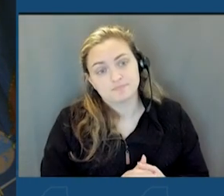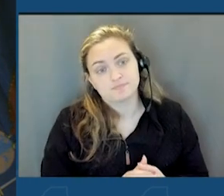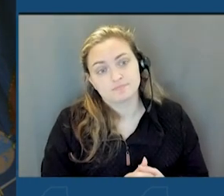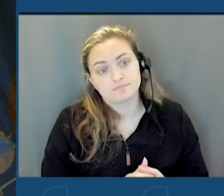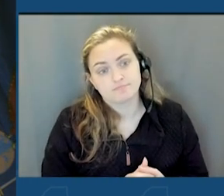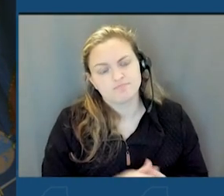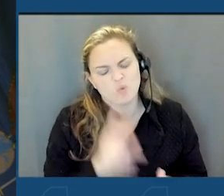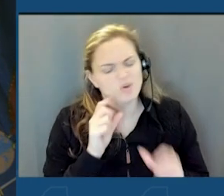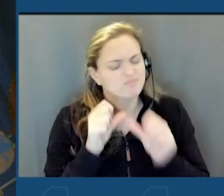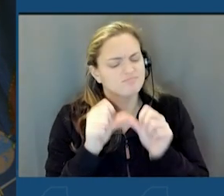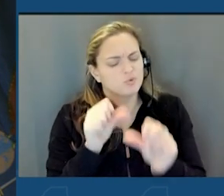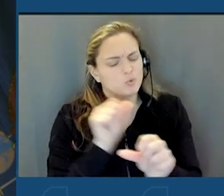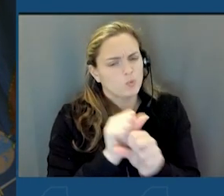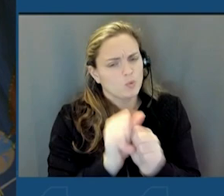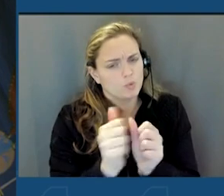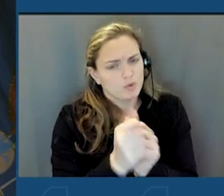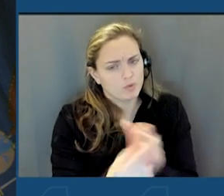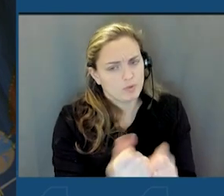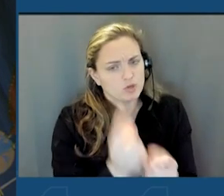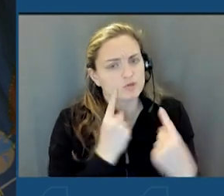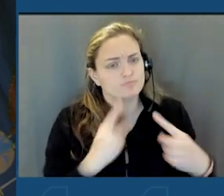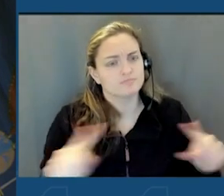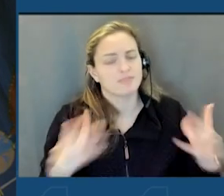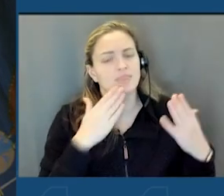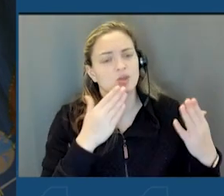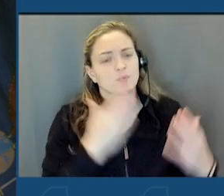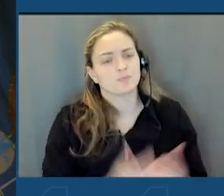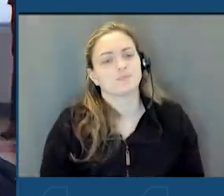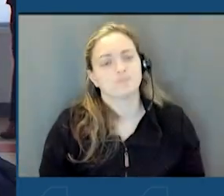going to continue to work with you to make this happen. Thank you very much, Governor.